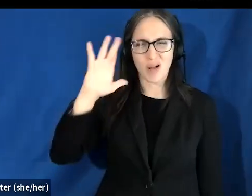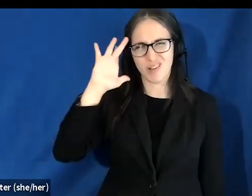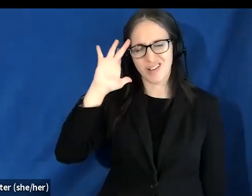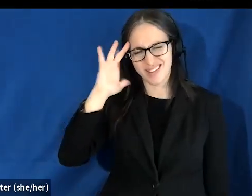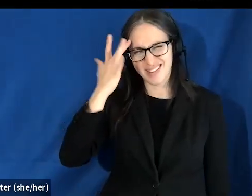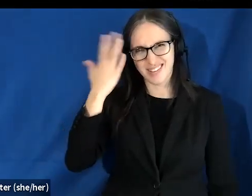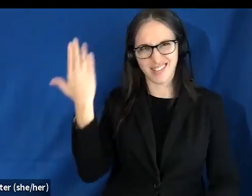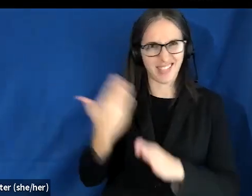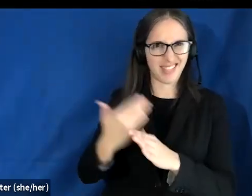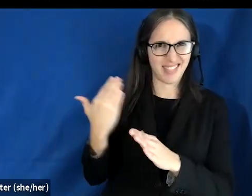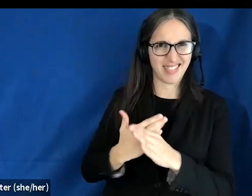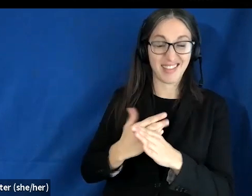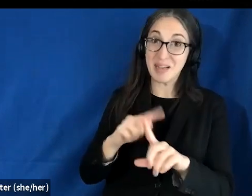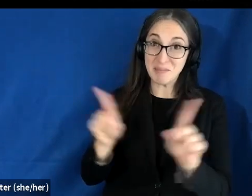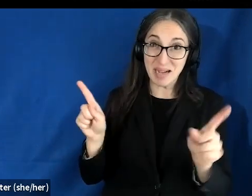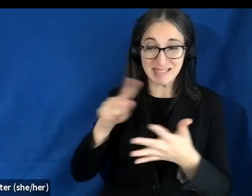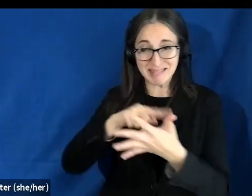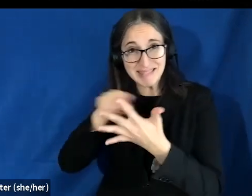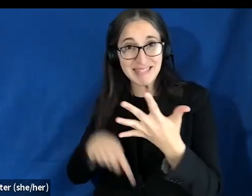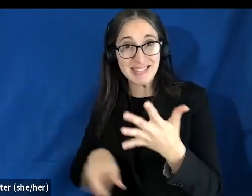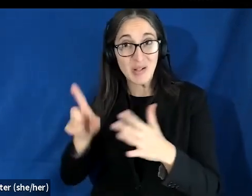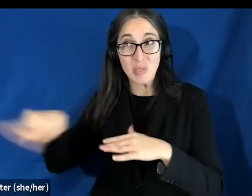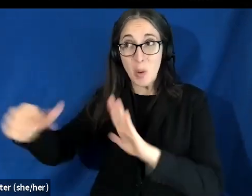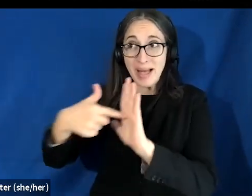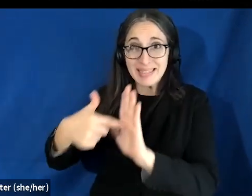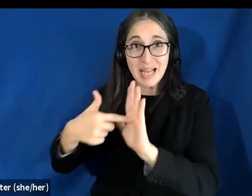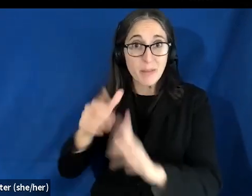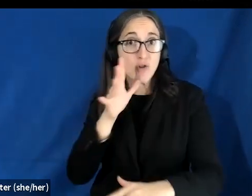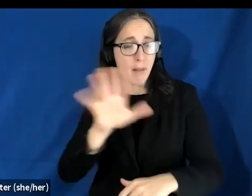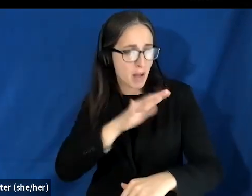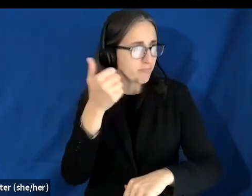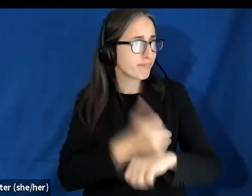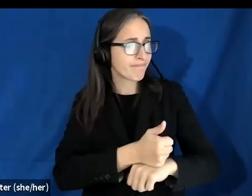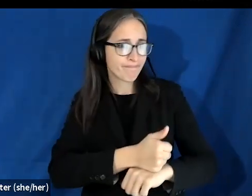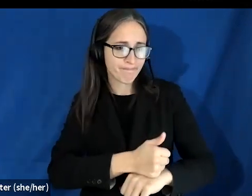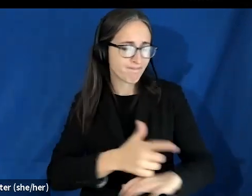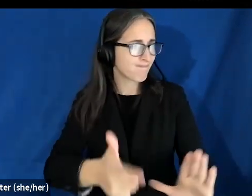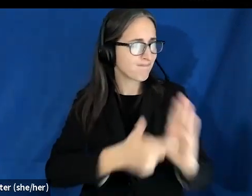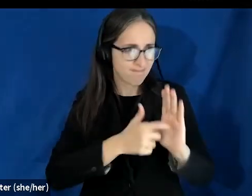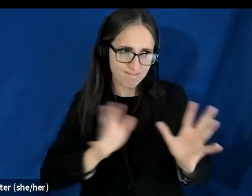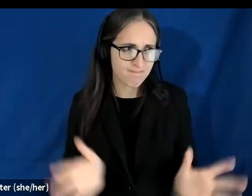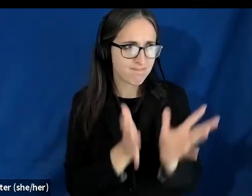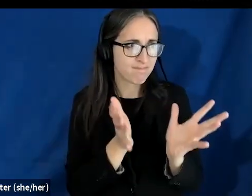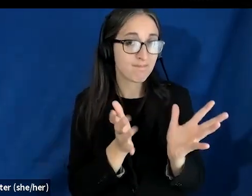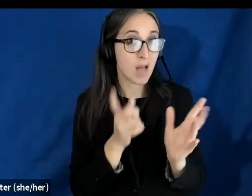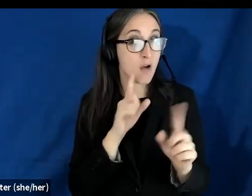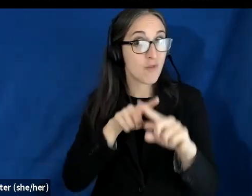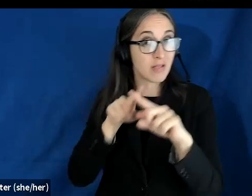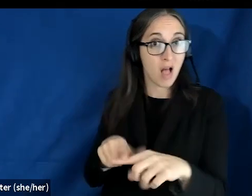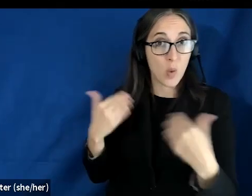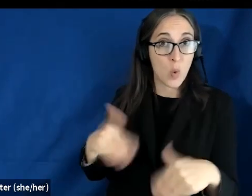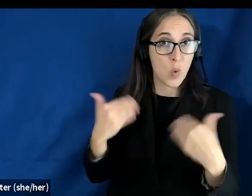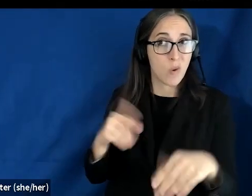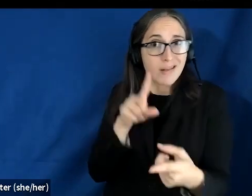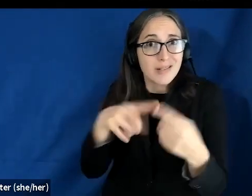I rely on all those examples that she set for me even till this day. So I relied a lot on discipline.